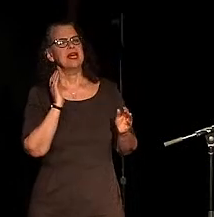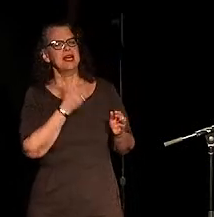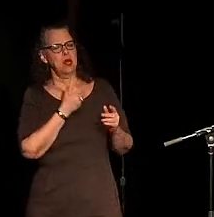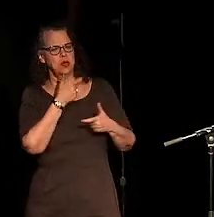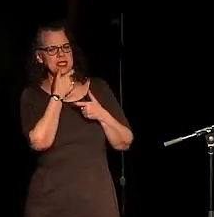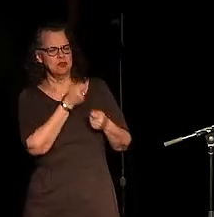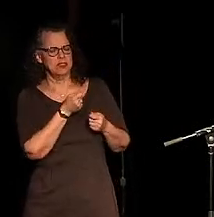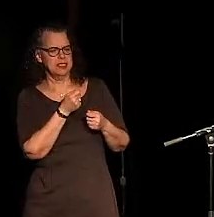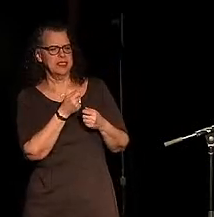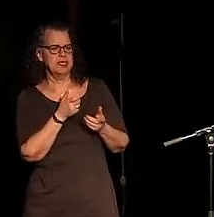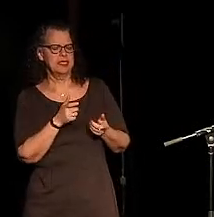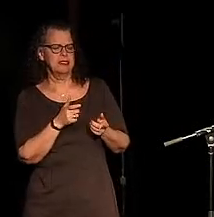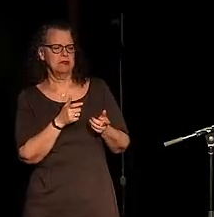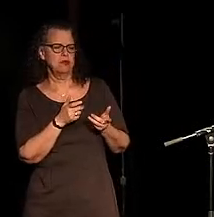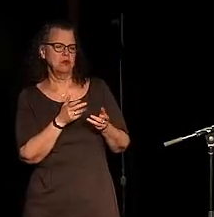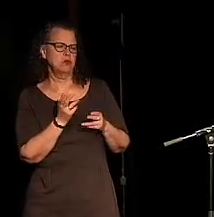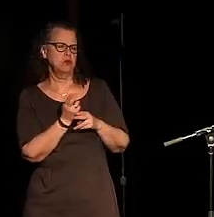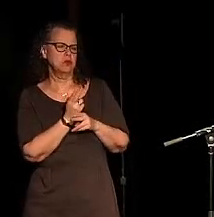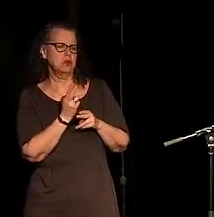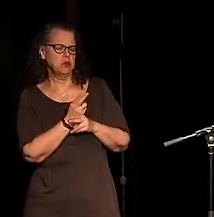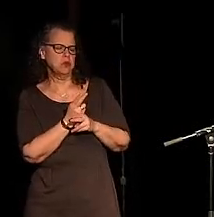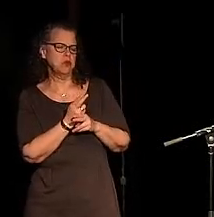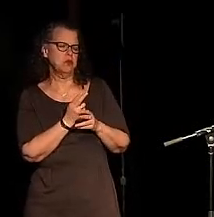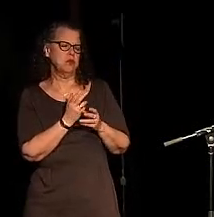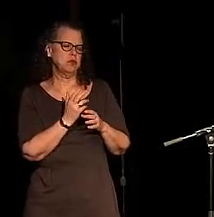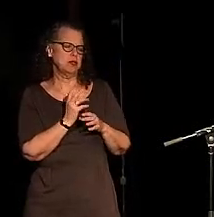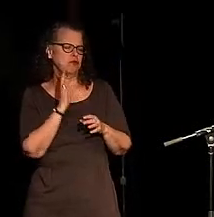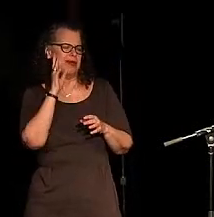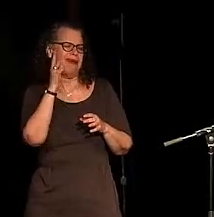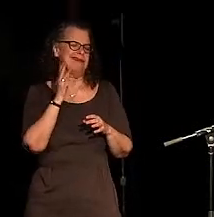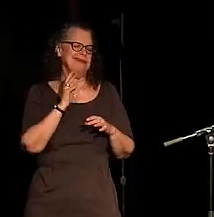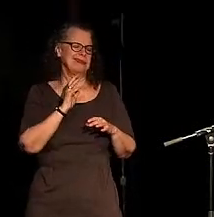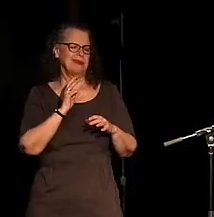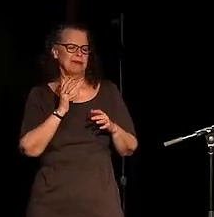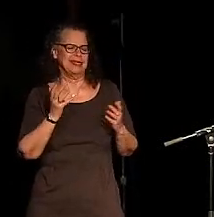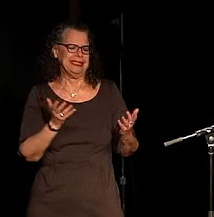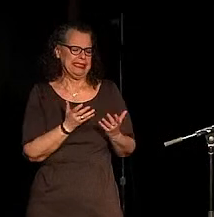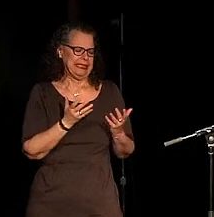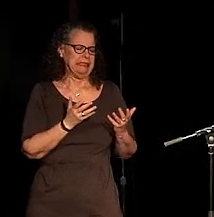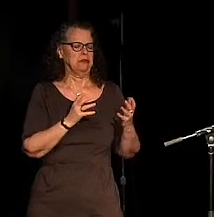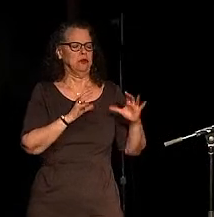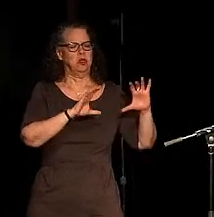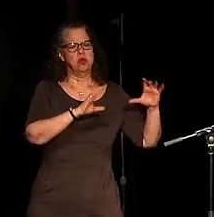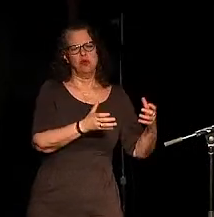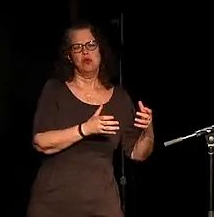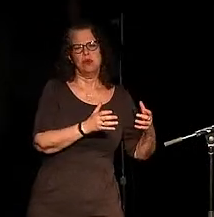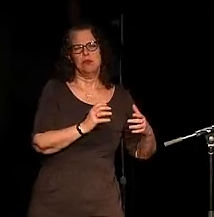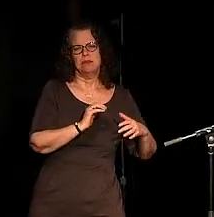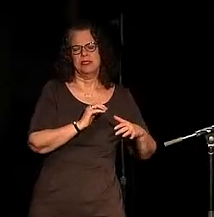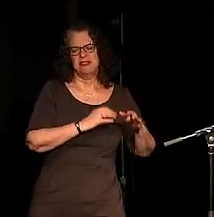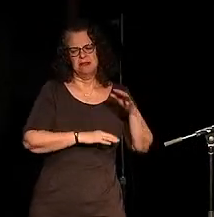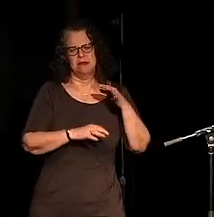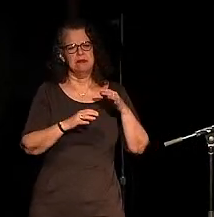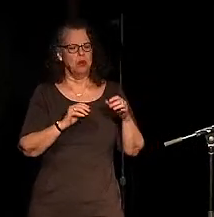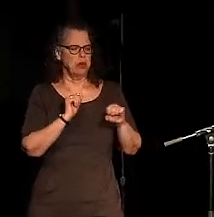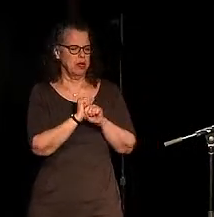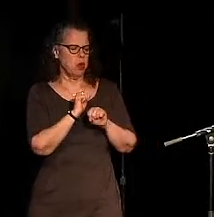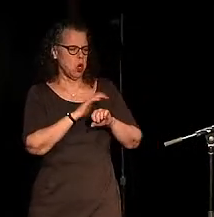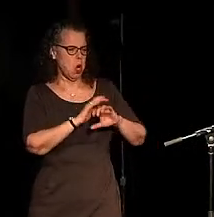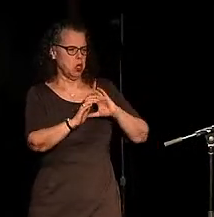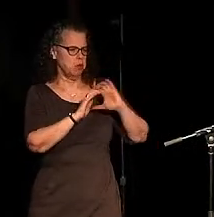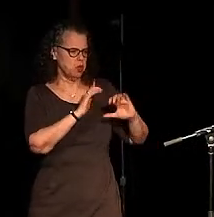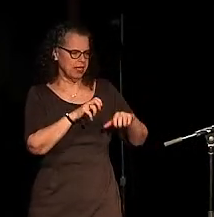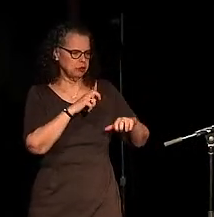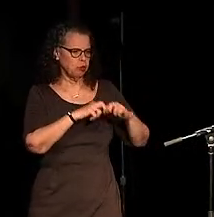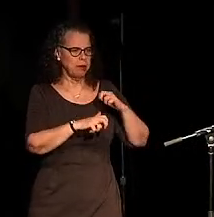to leverage an existing vehicle and group and set of meetings as a place where we can work on some of the communication